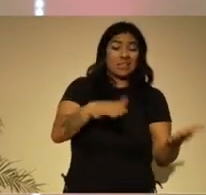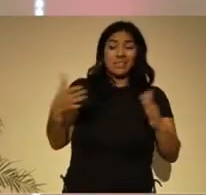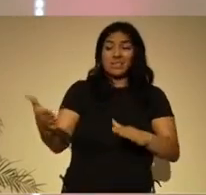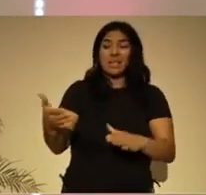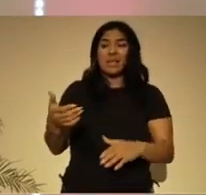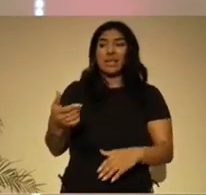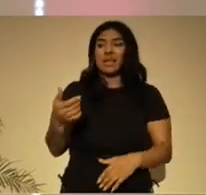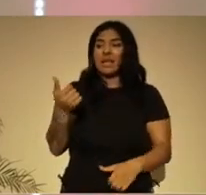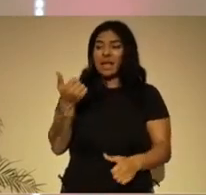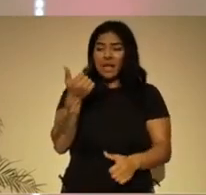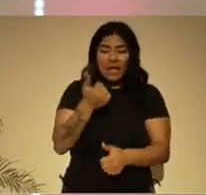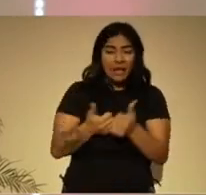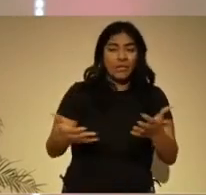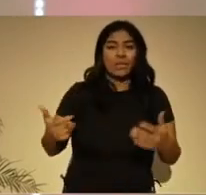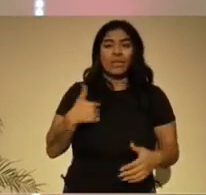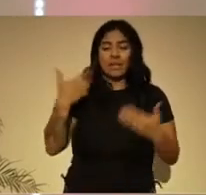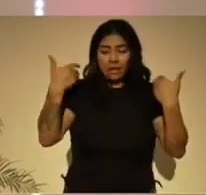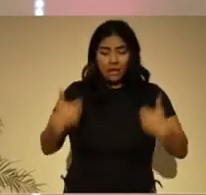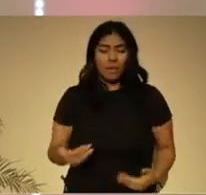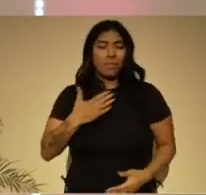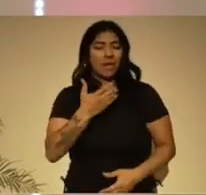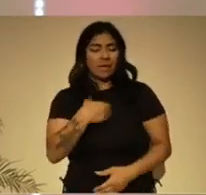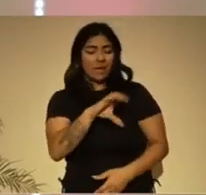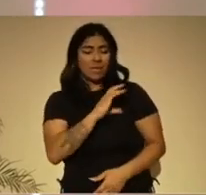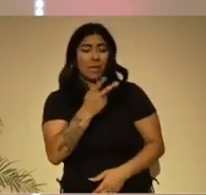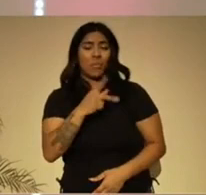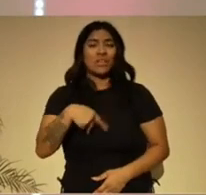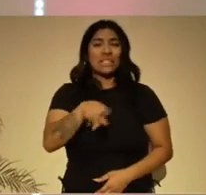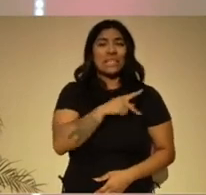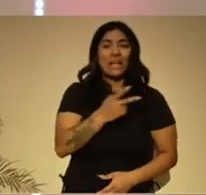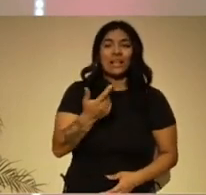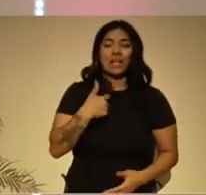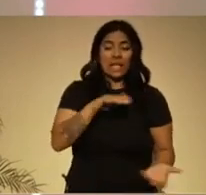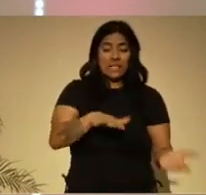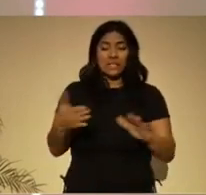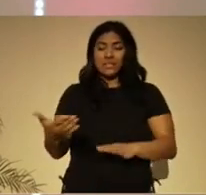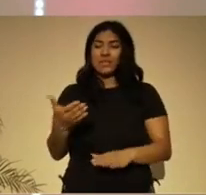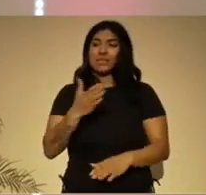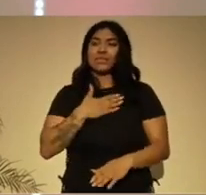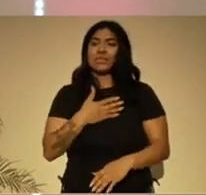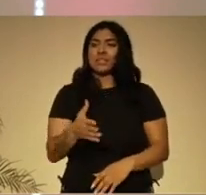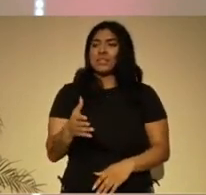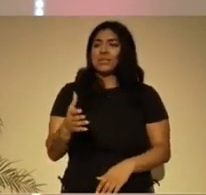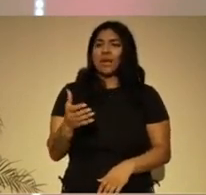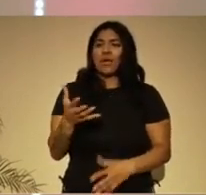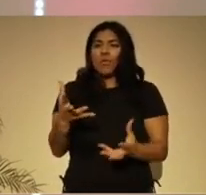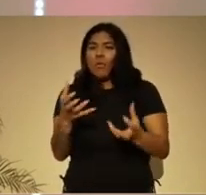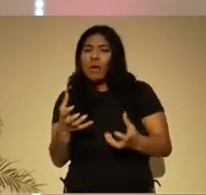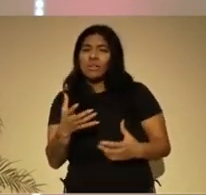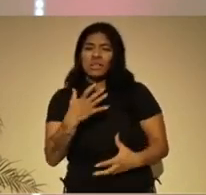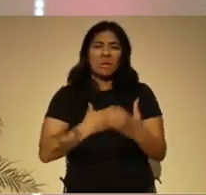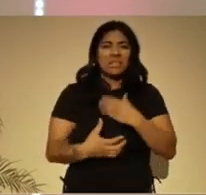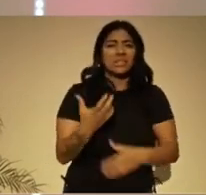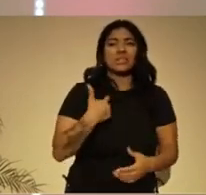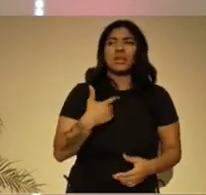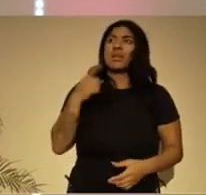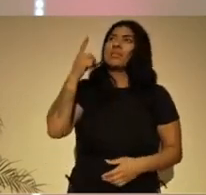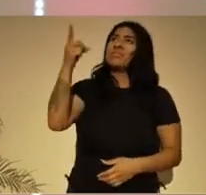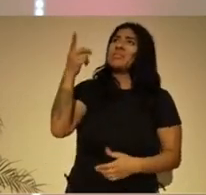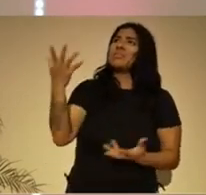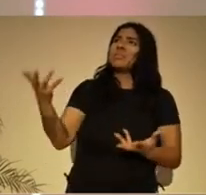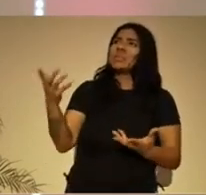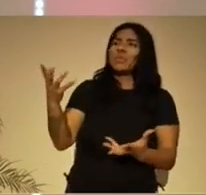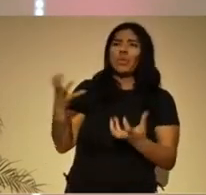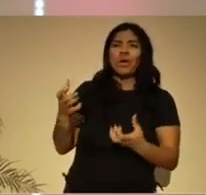to everything that I am, every my character, my personality. I gotta die to my wants, to my desires and say, Lord, what do you